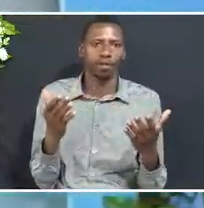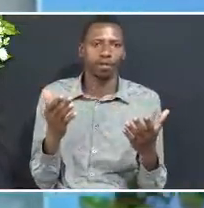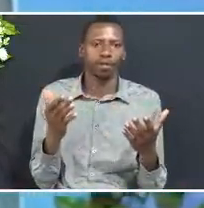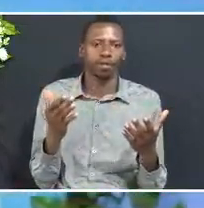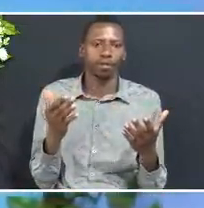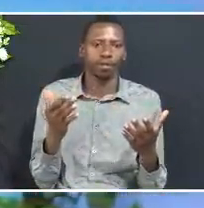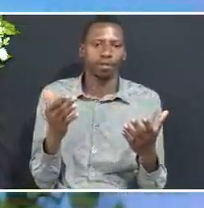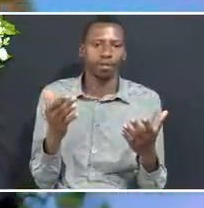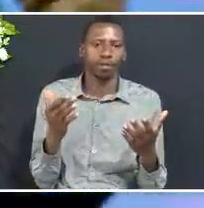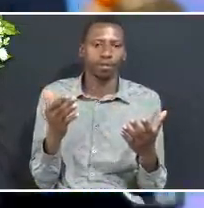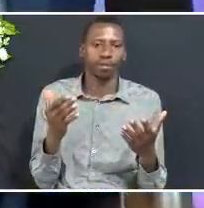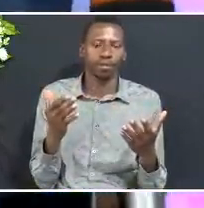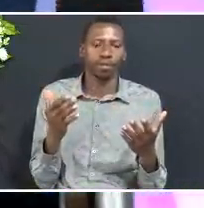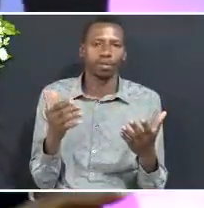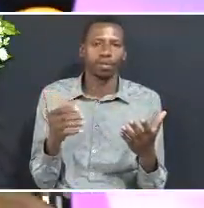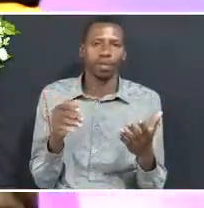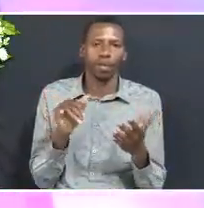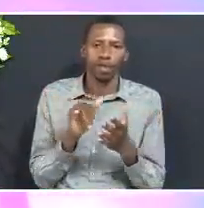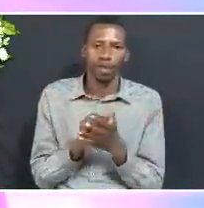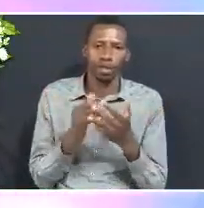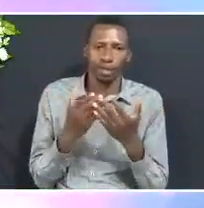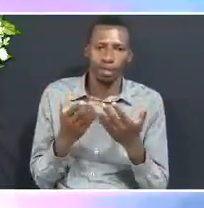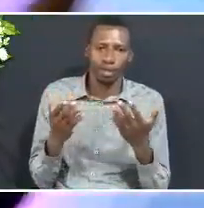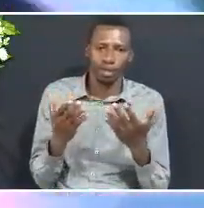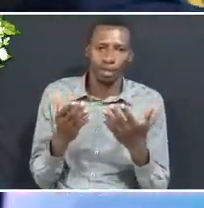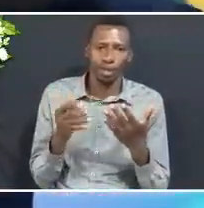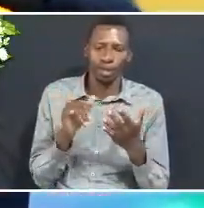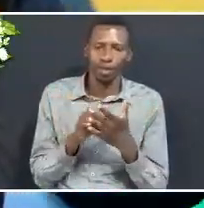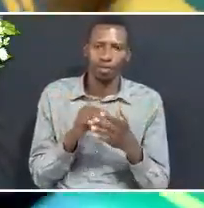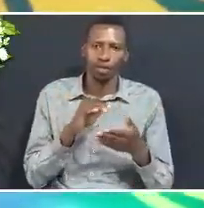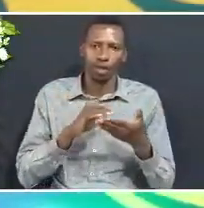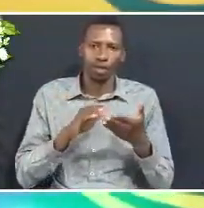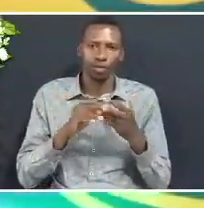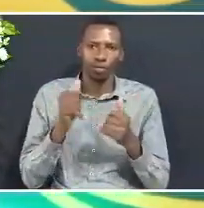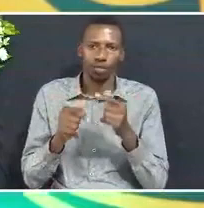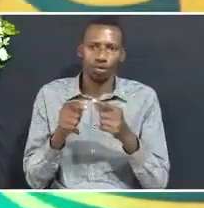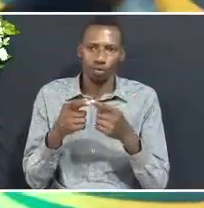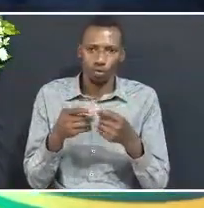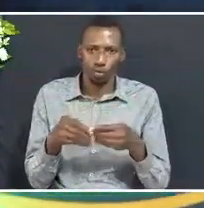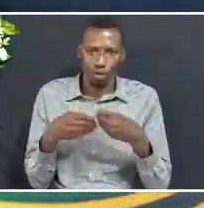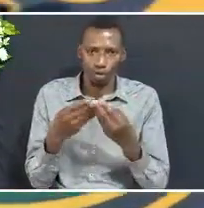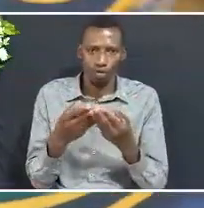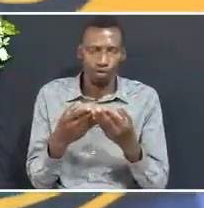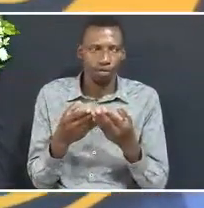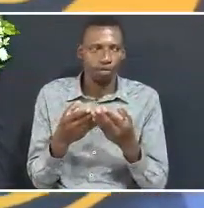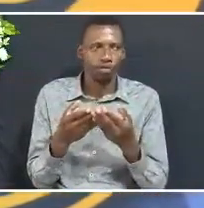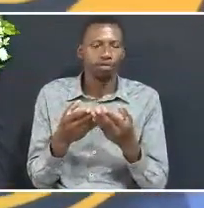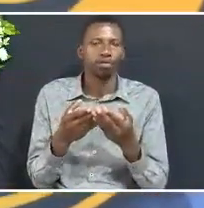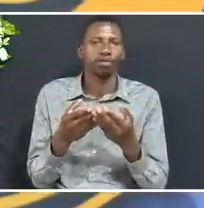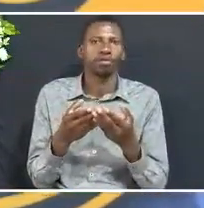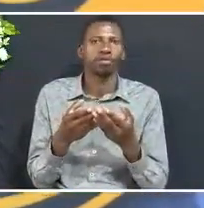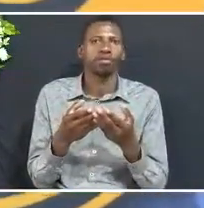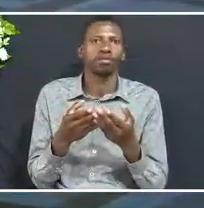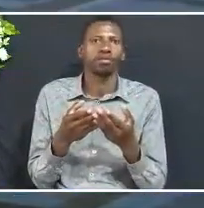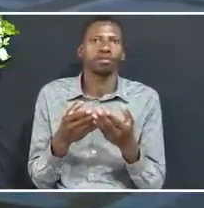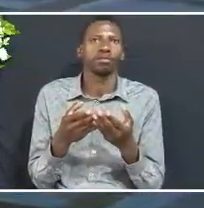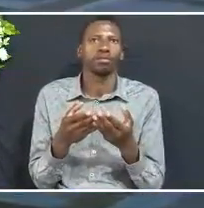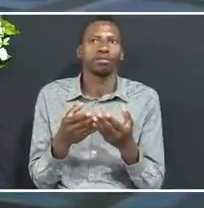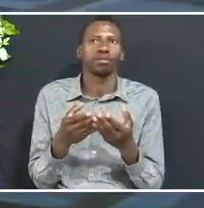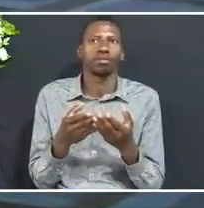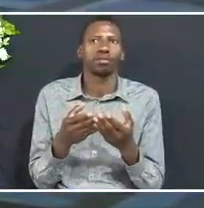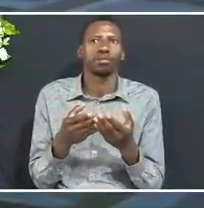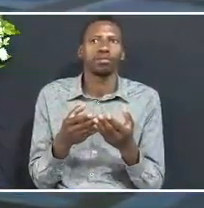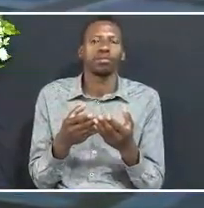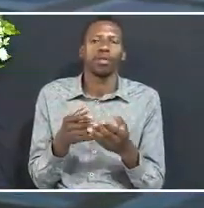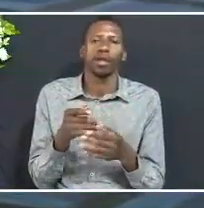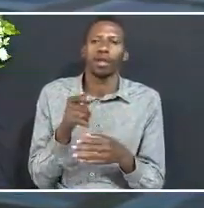stubbornness, that kind of a pride, that sort of excuses you give in involving yourself with the Lord, it